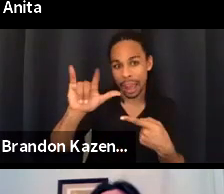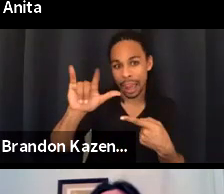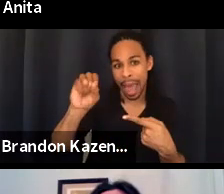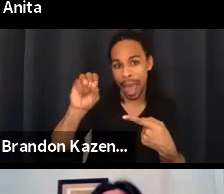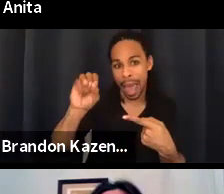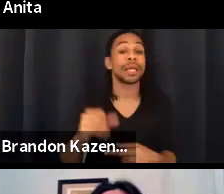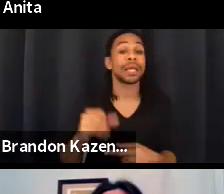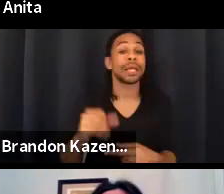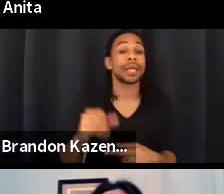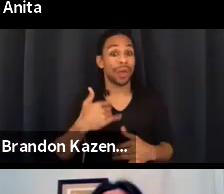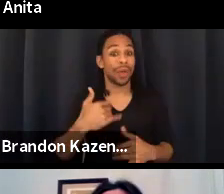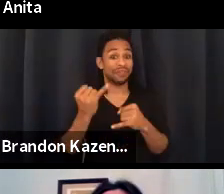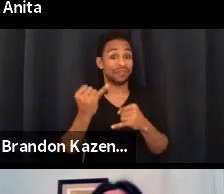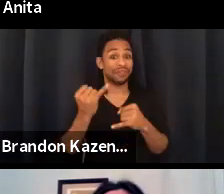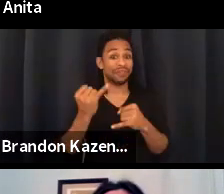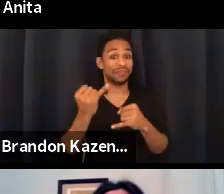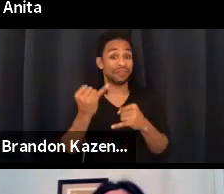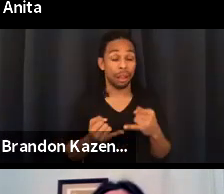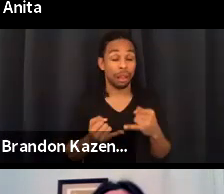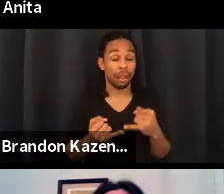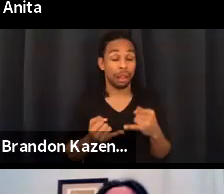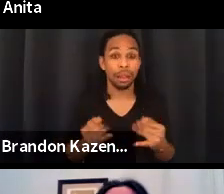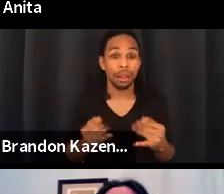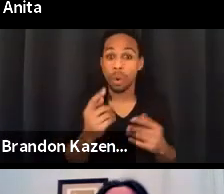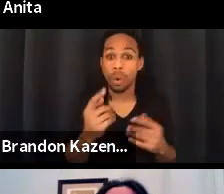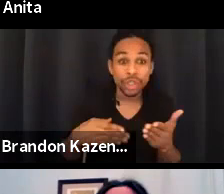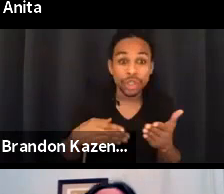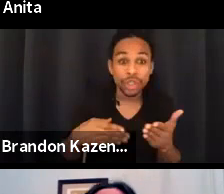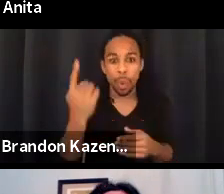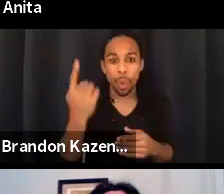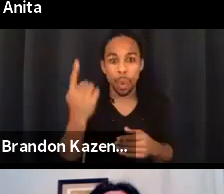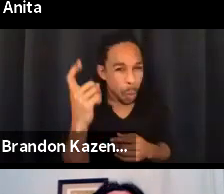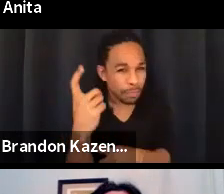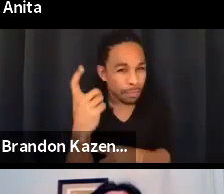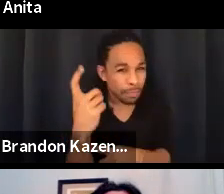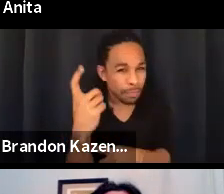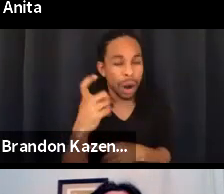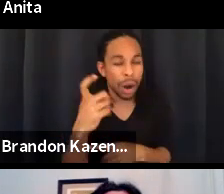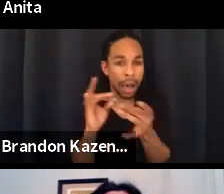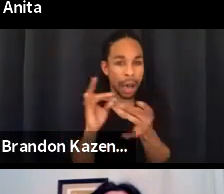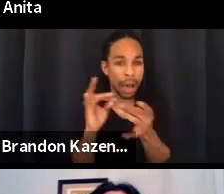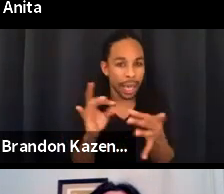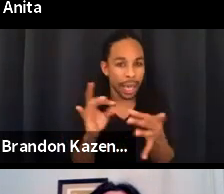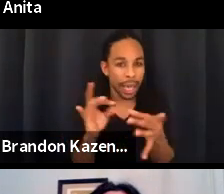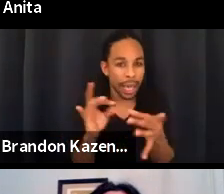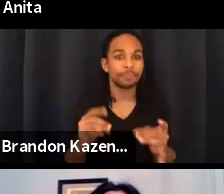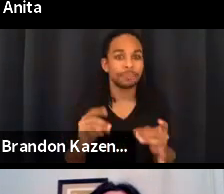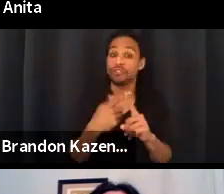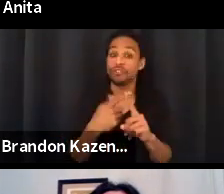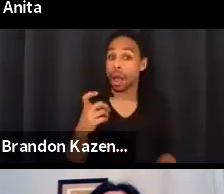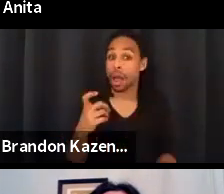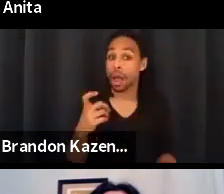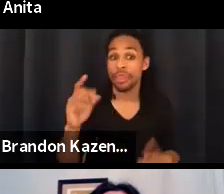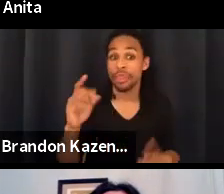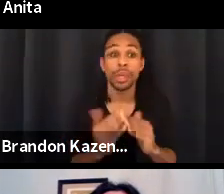hands. But you know what? I also read body language. So if you just go like that, then we can also unmute you also.